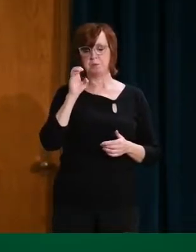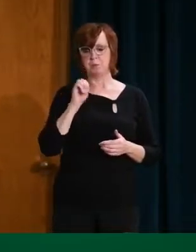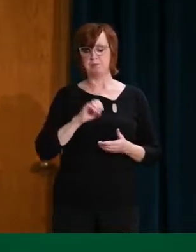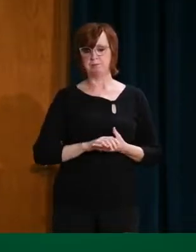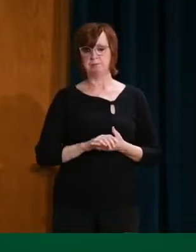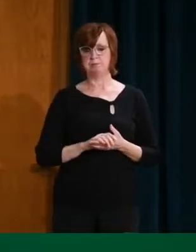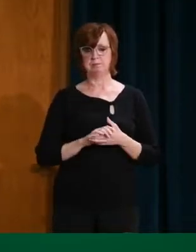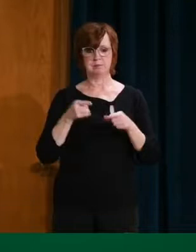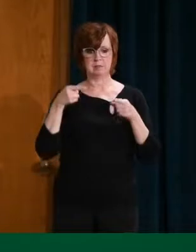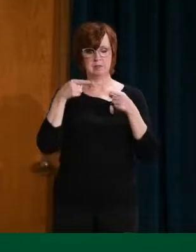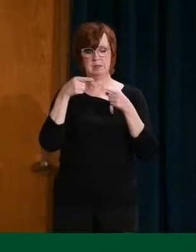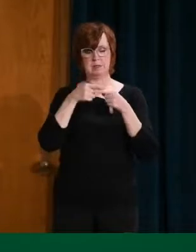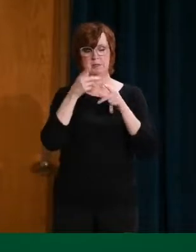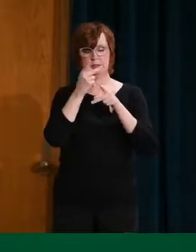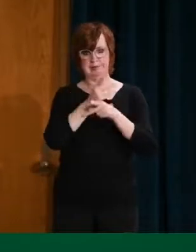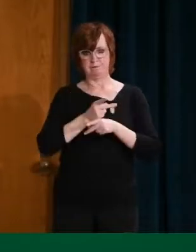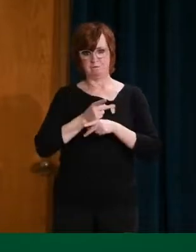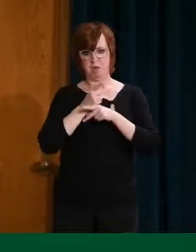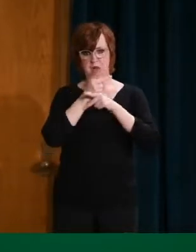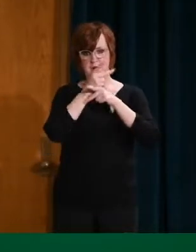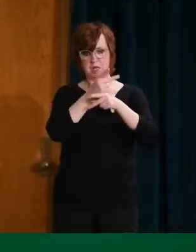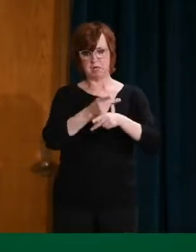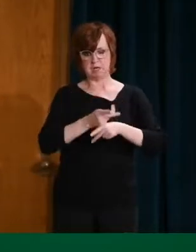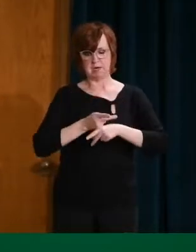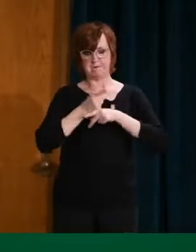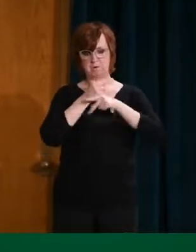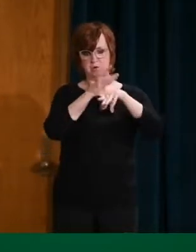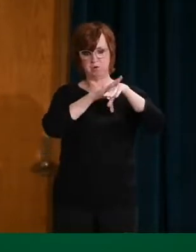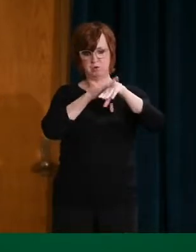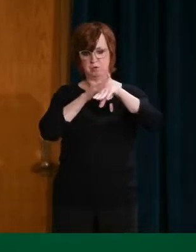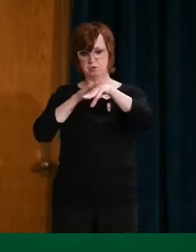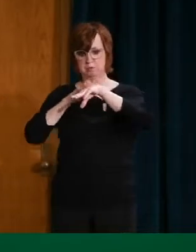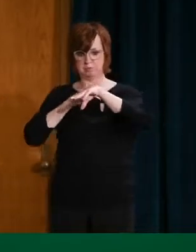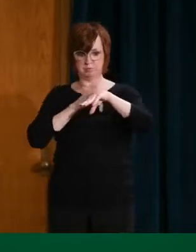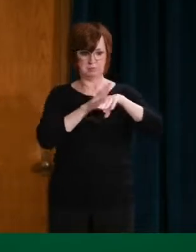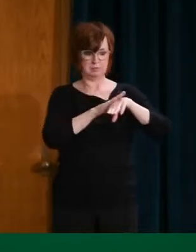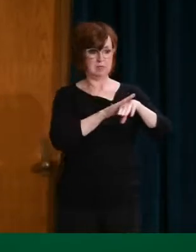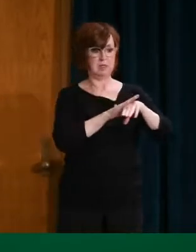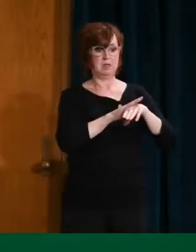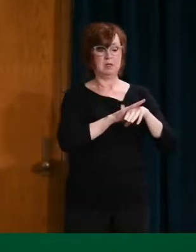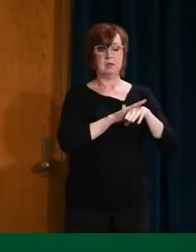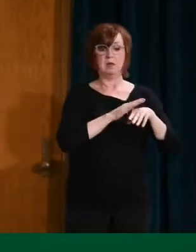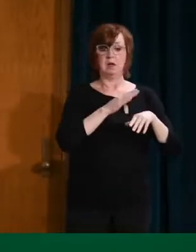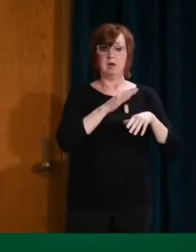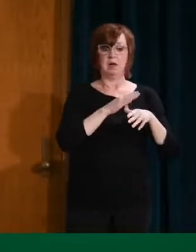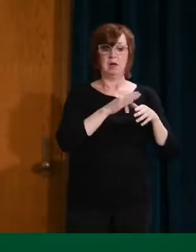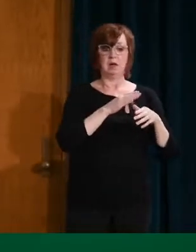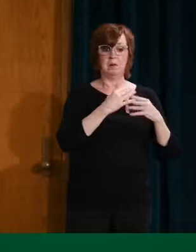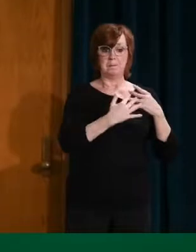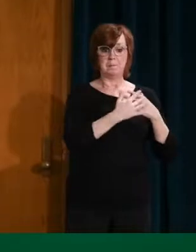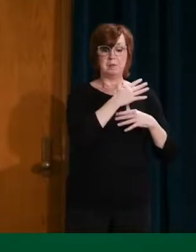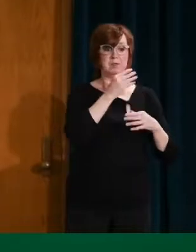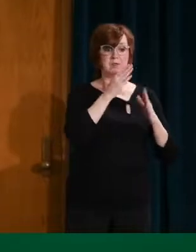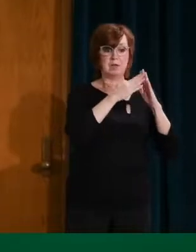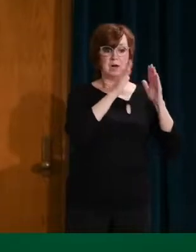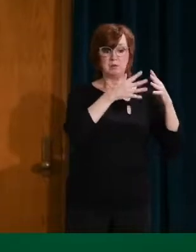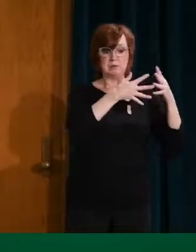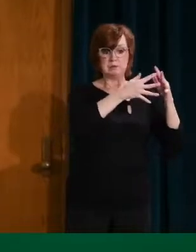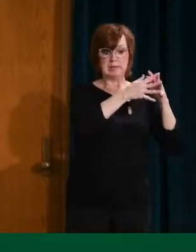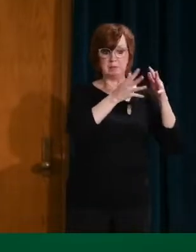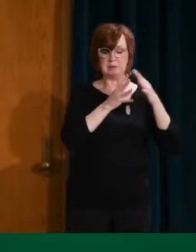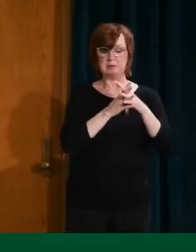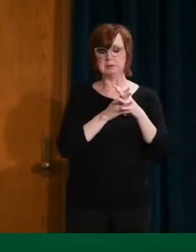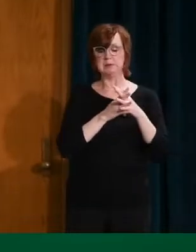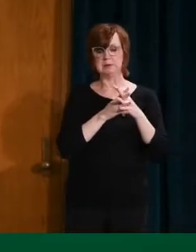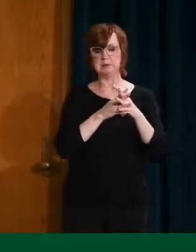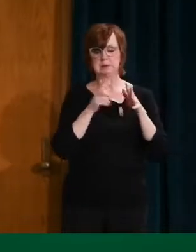attending second homes, lake homes for recreational use. That is moving people around